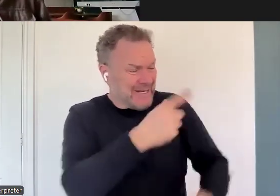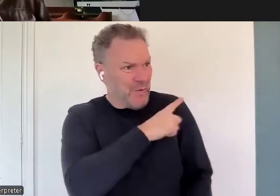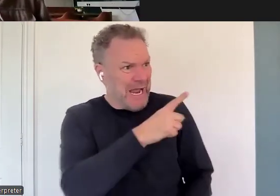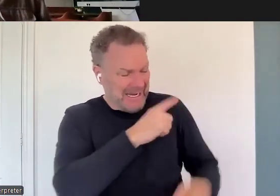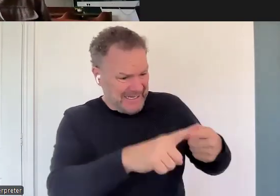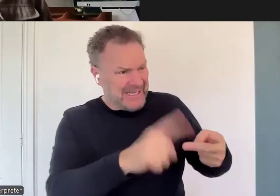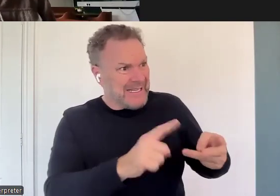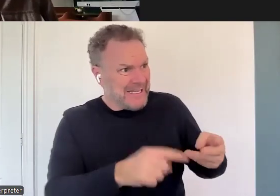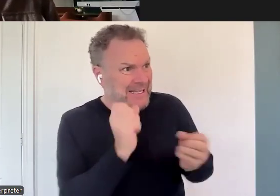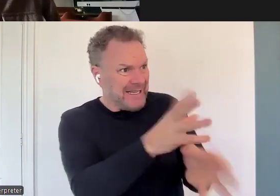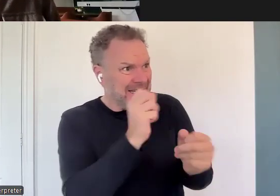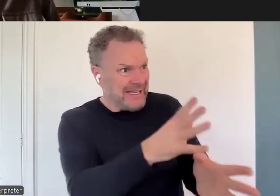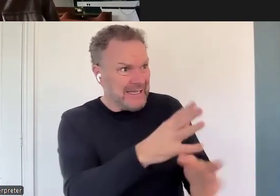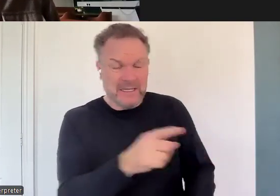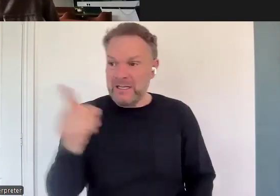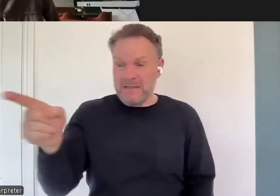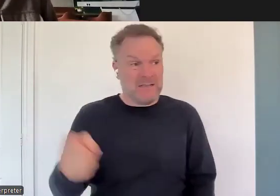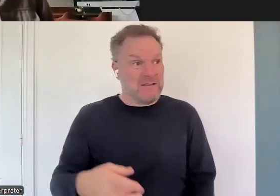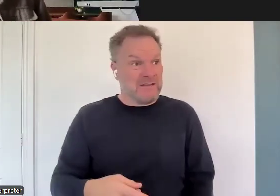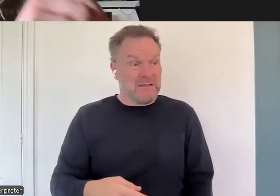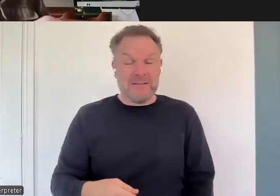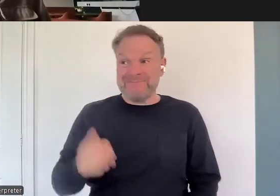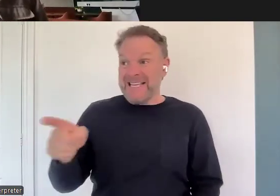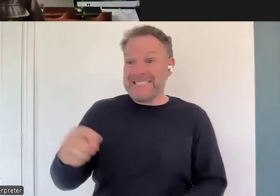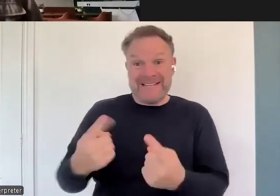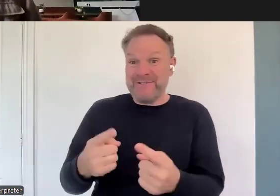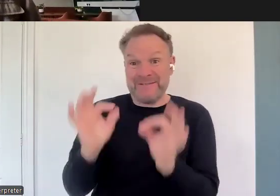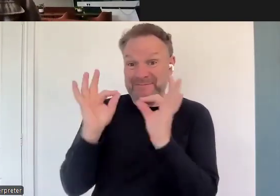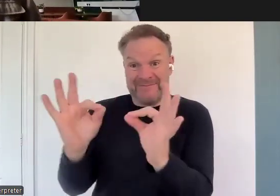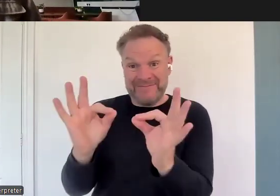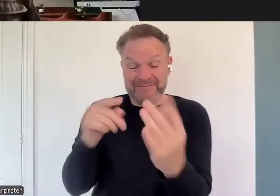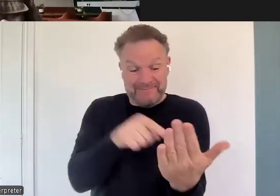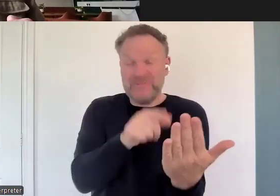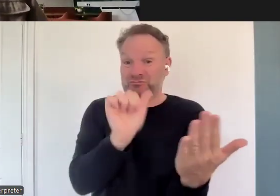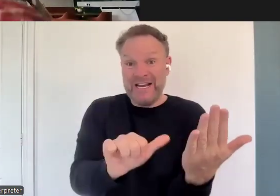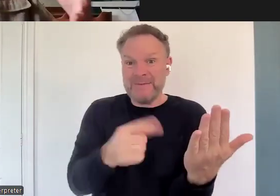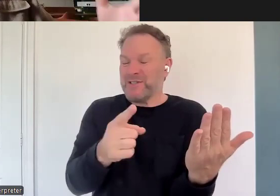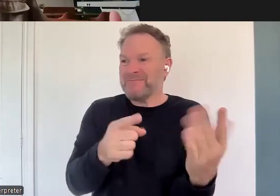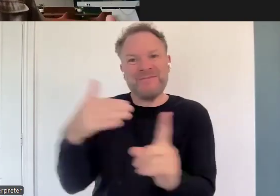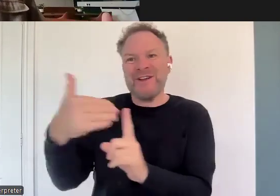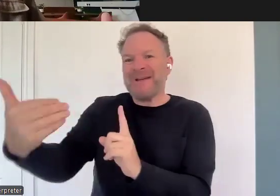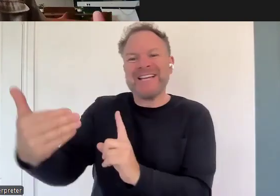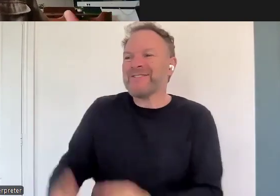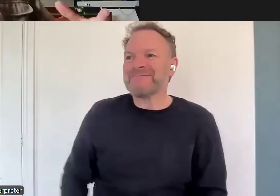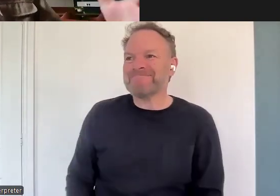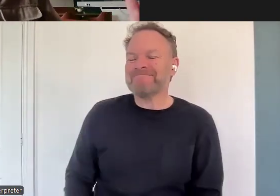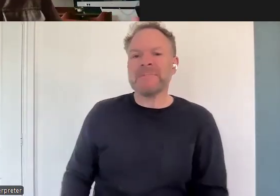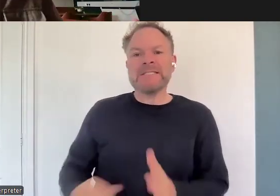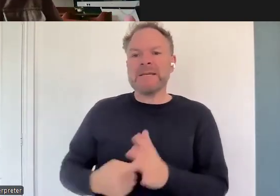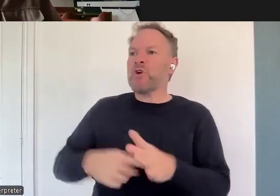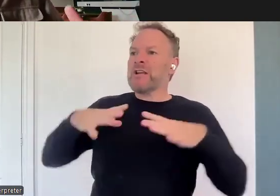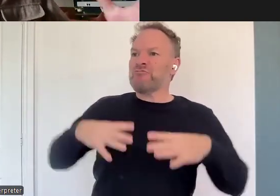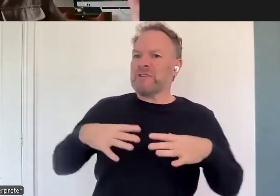answer, then again, we have precision without accuracy. An informal,